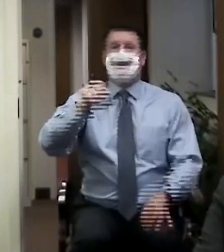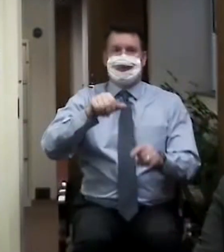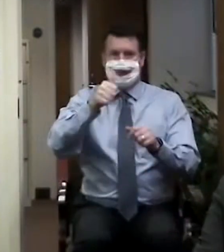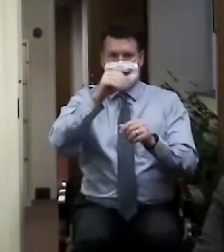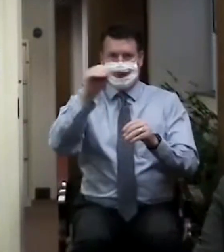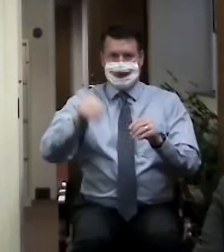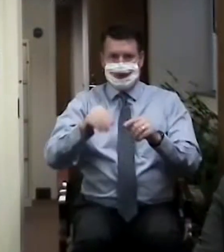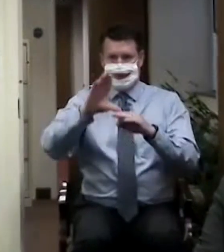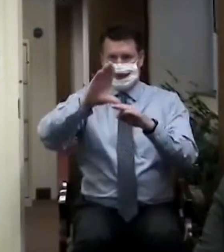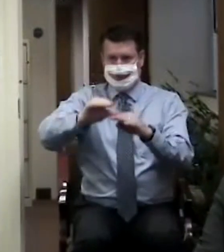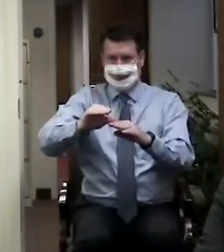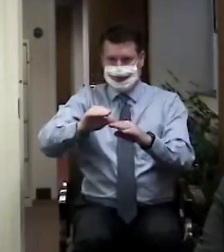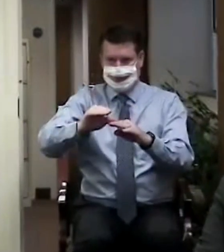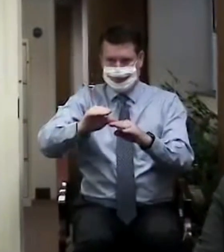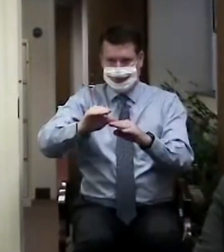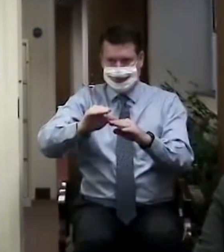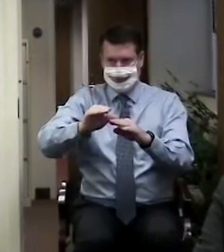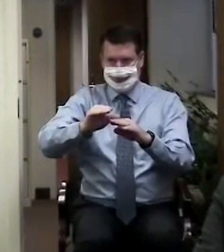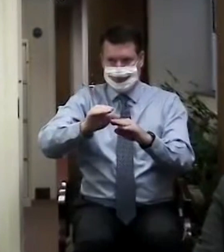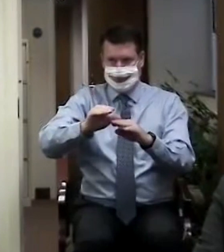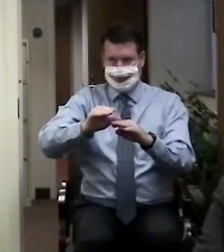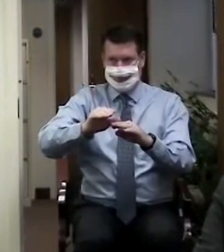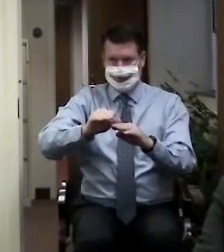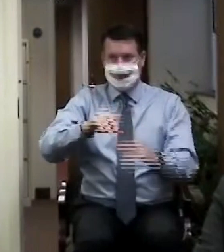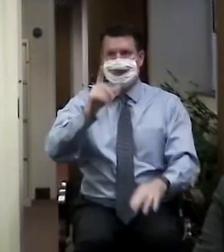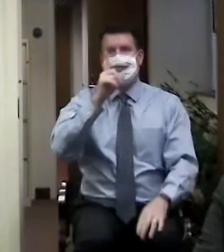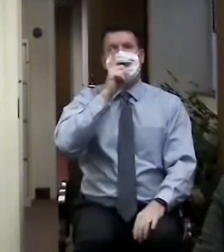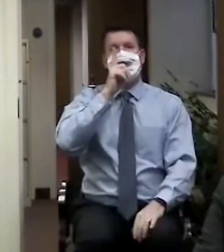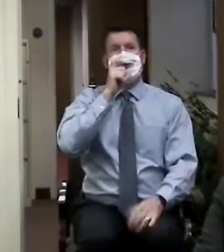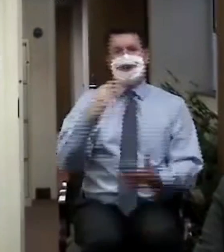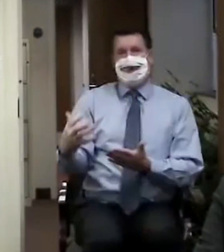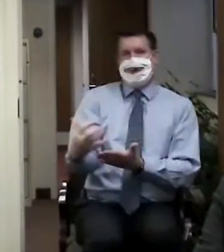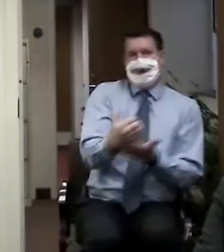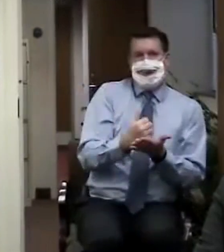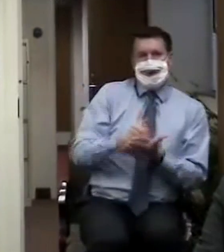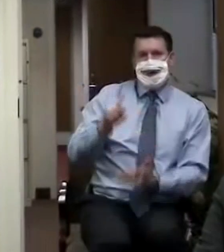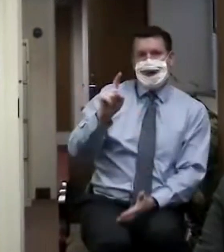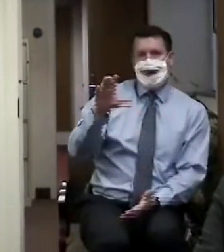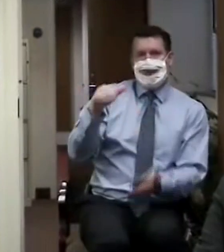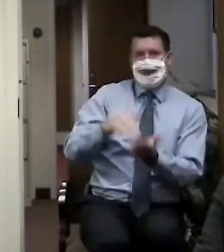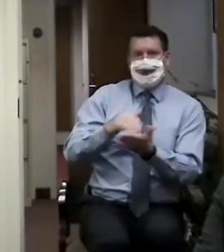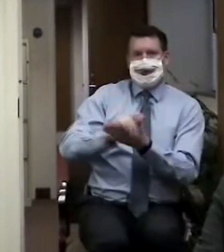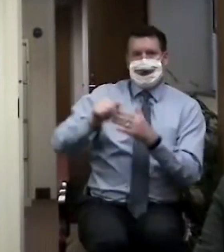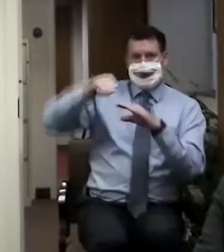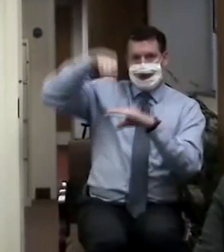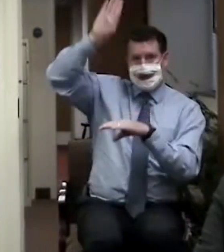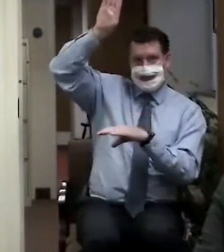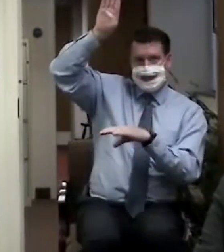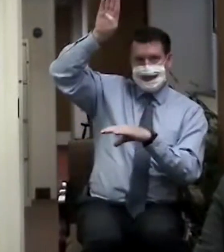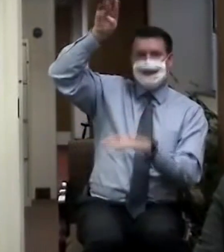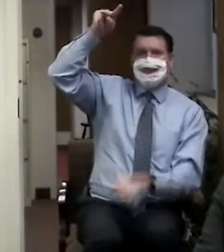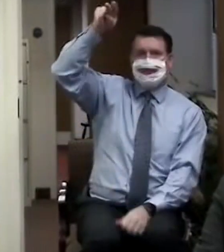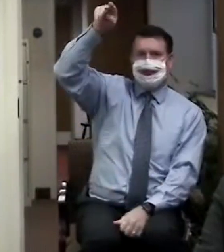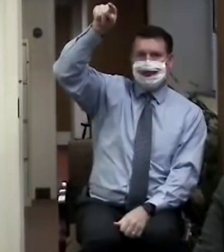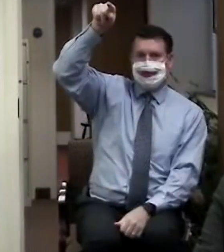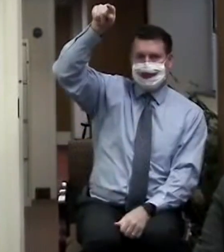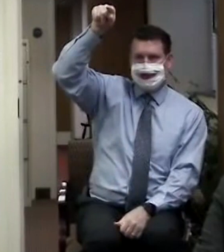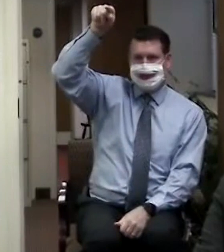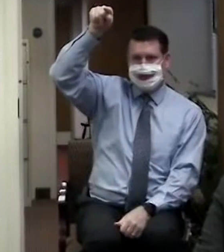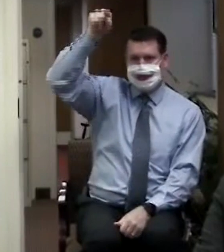URMC? I can tell you from a faculty point of view, it's been positive in